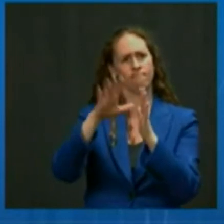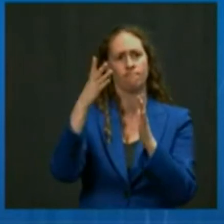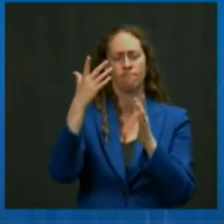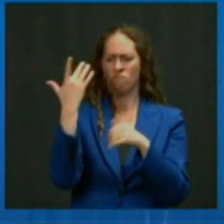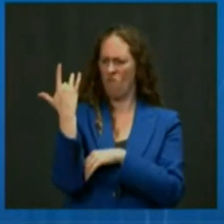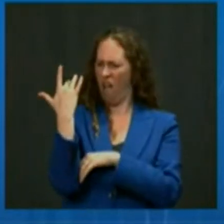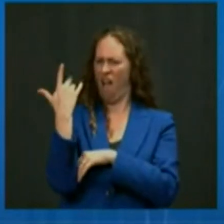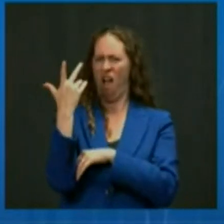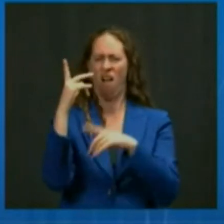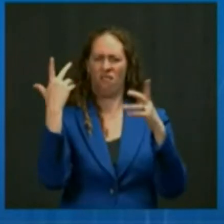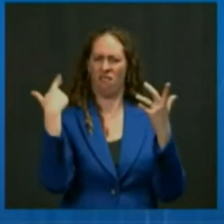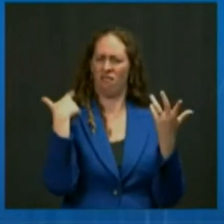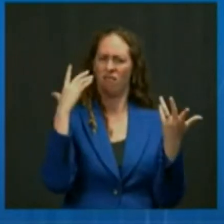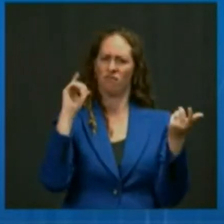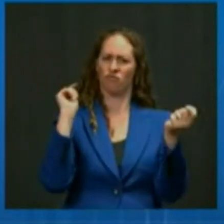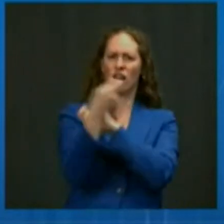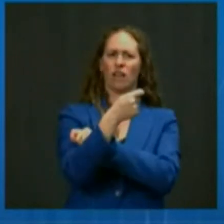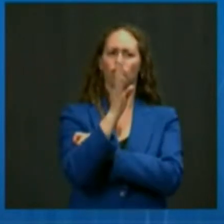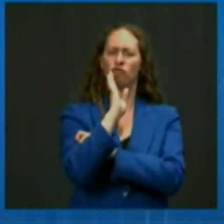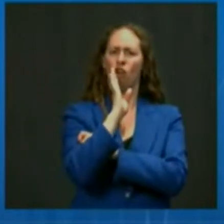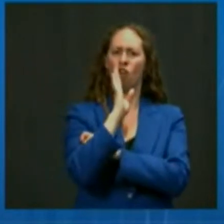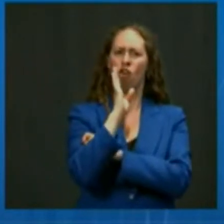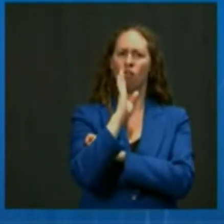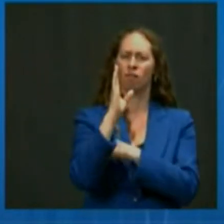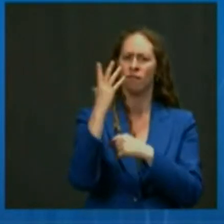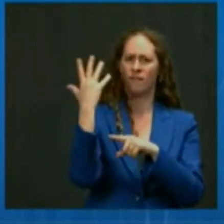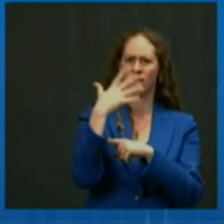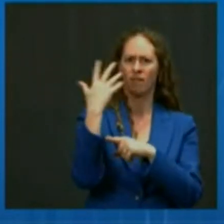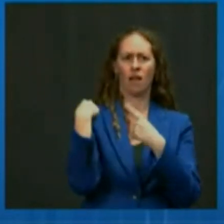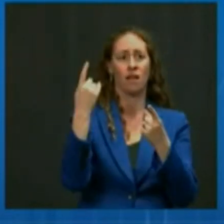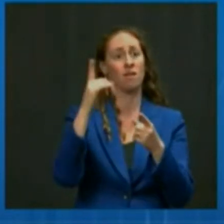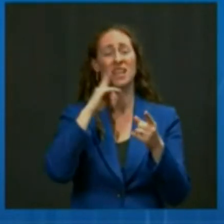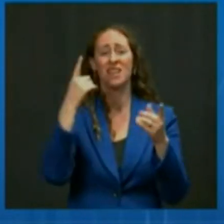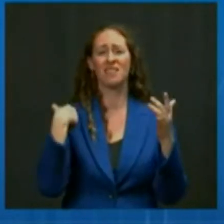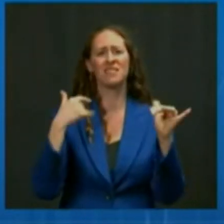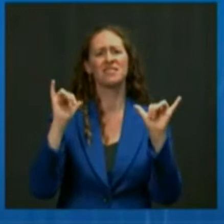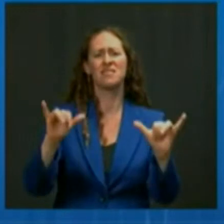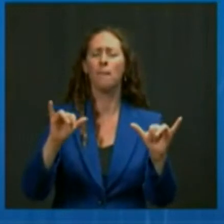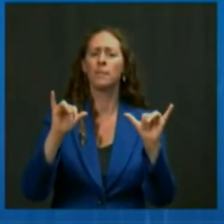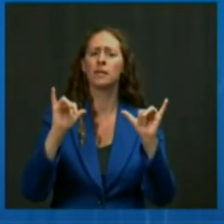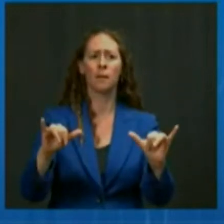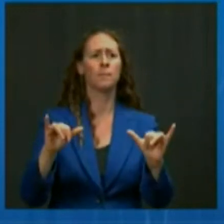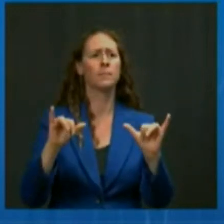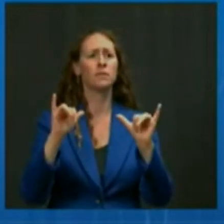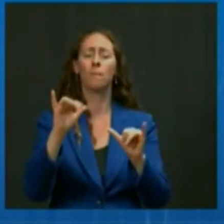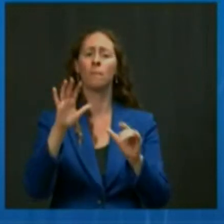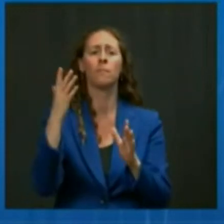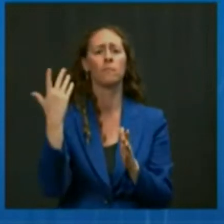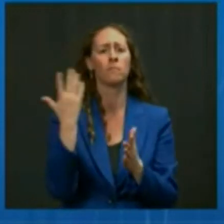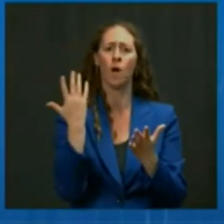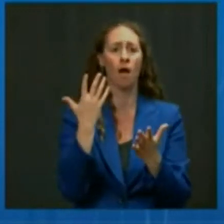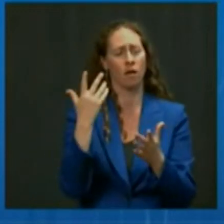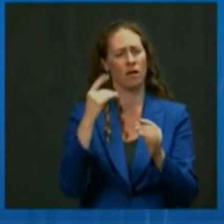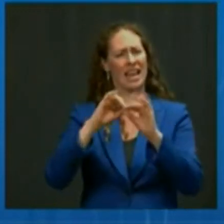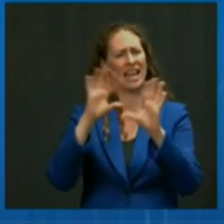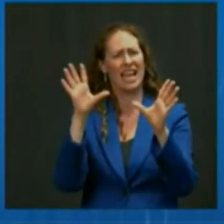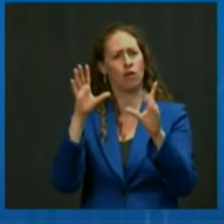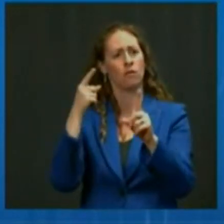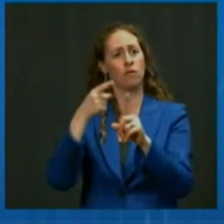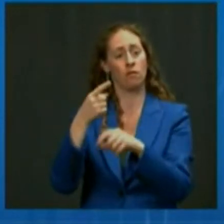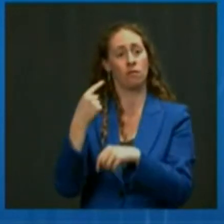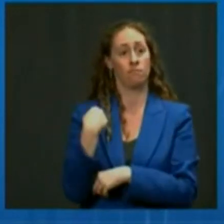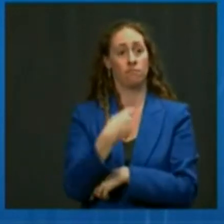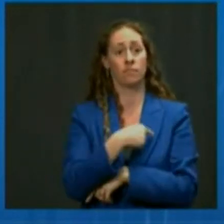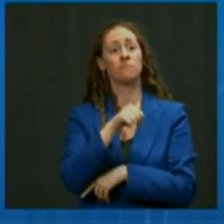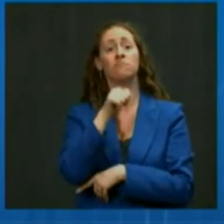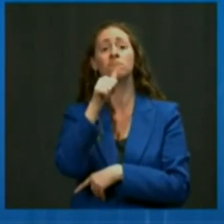very clear that what we have said before, which is still true today, is we do not believe that the general population needs